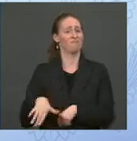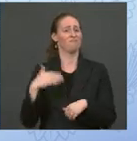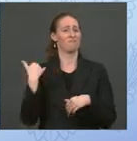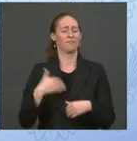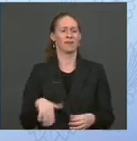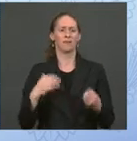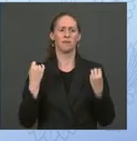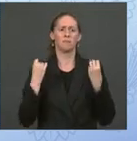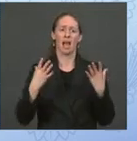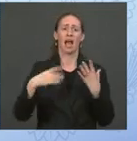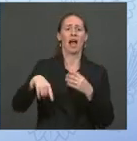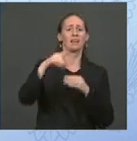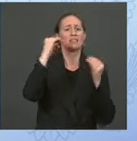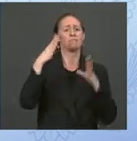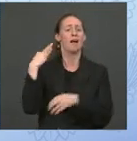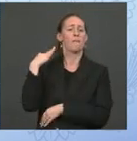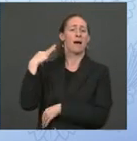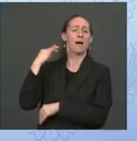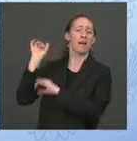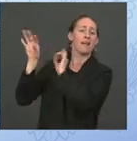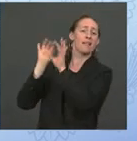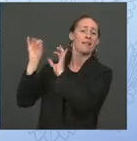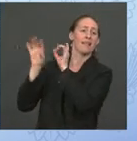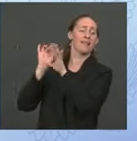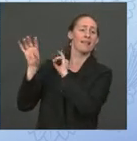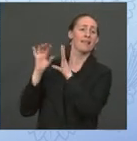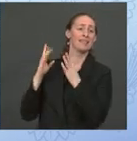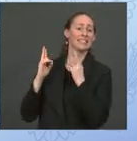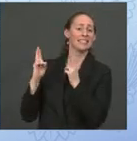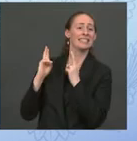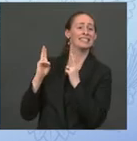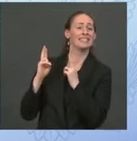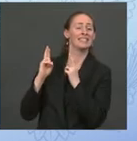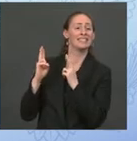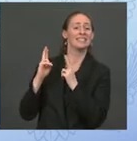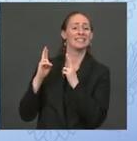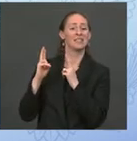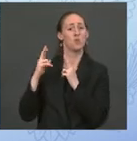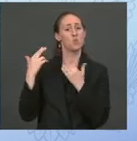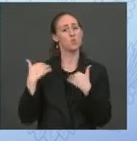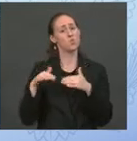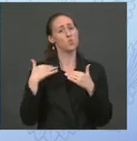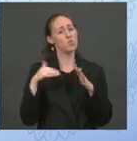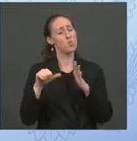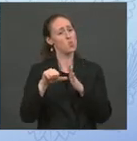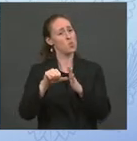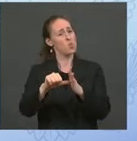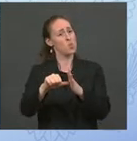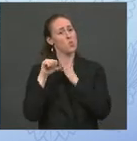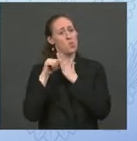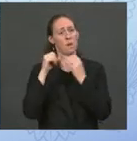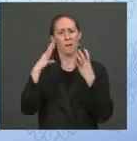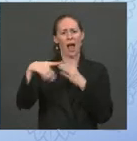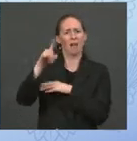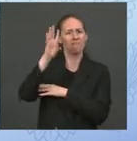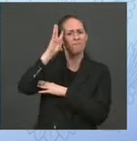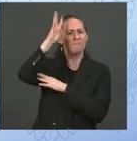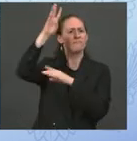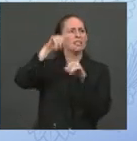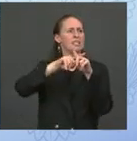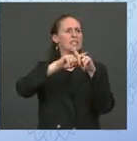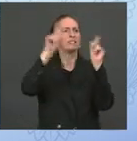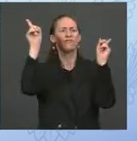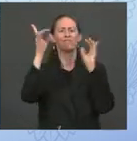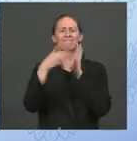submitted for consideration. And in a crowd of some of the most innovative, talented,